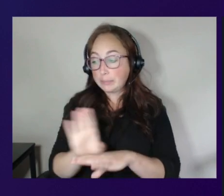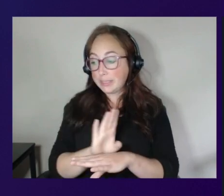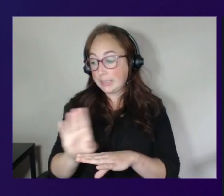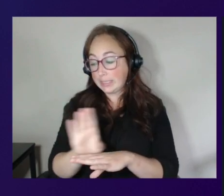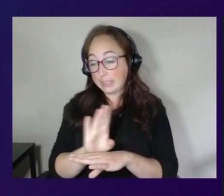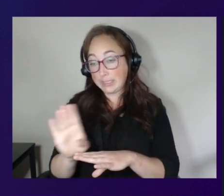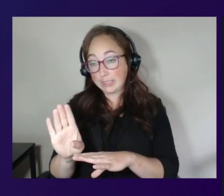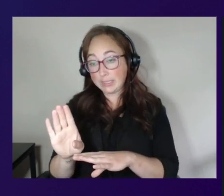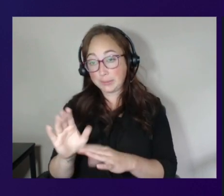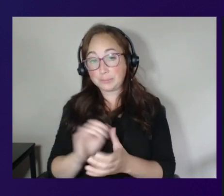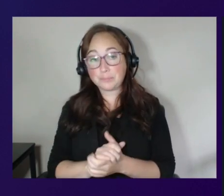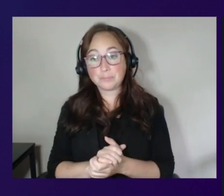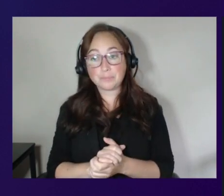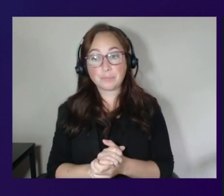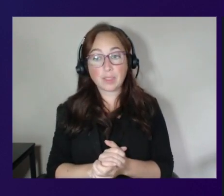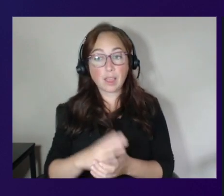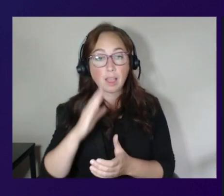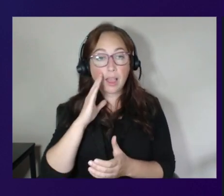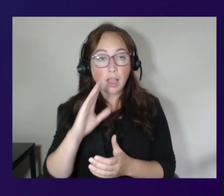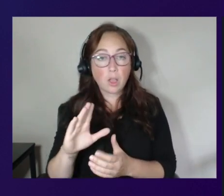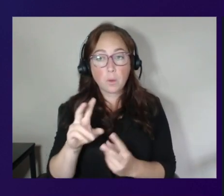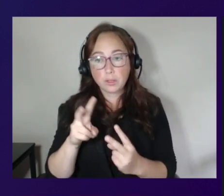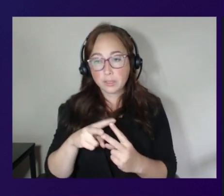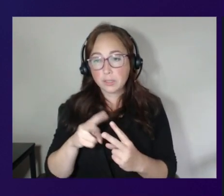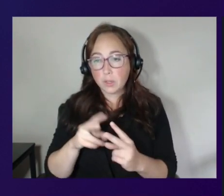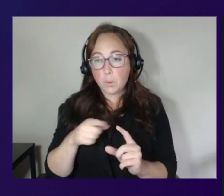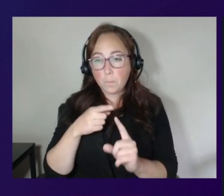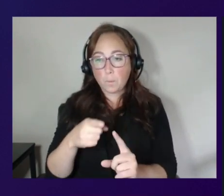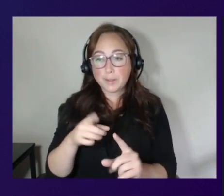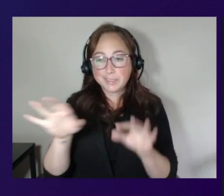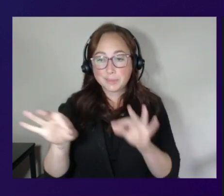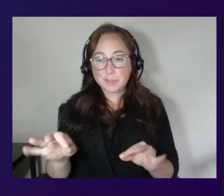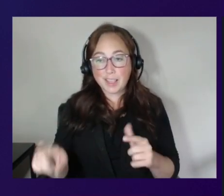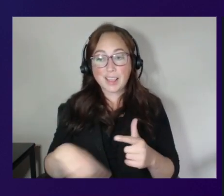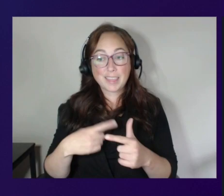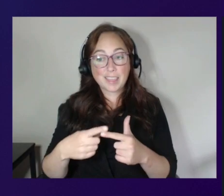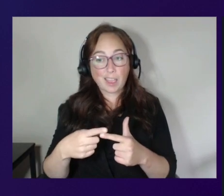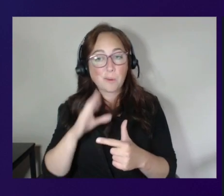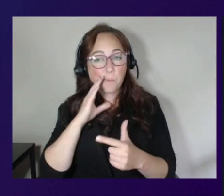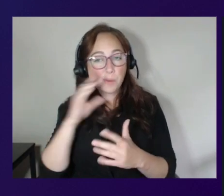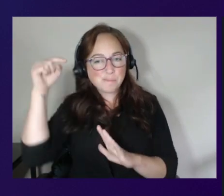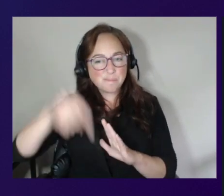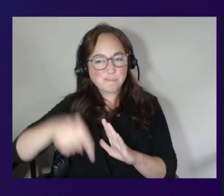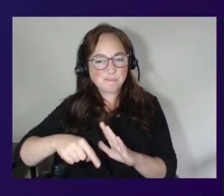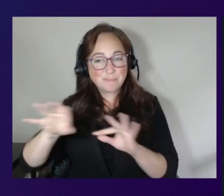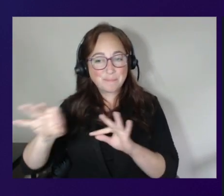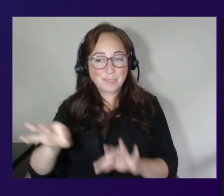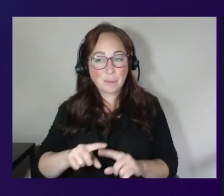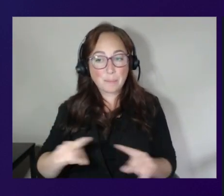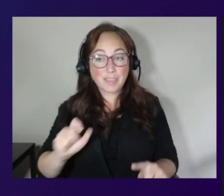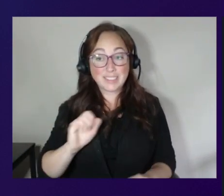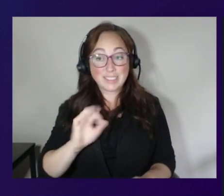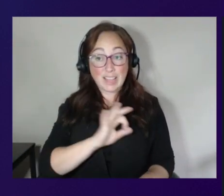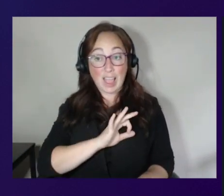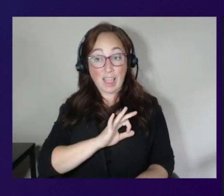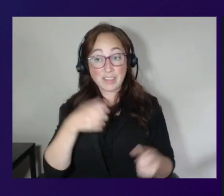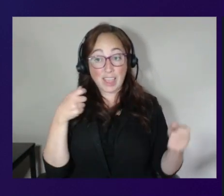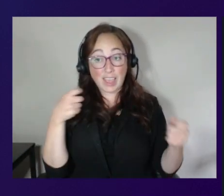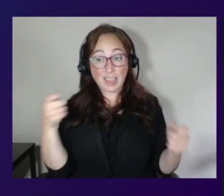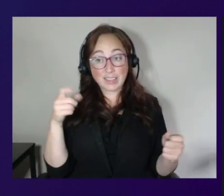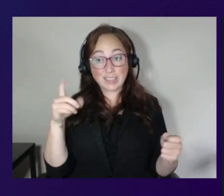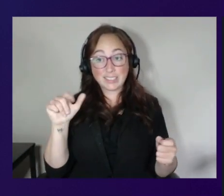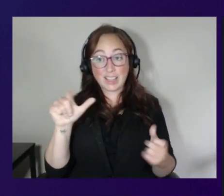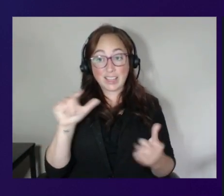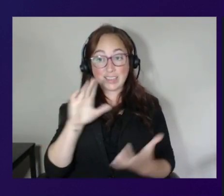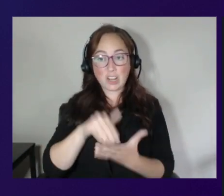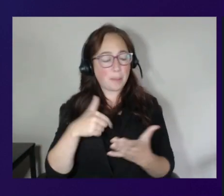In addition to that, I'm just going to hit these two other points real quick, and then we'll get into the fun stuff. But that staff that has to deal with those data centers. I'm already having fun.